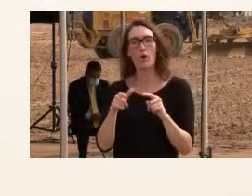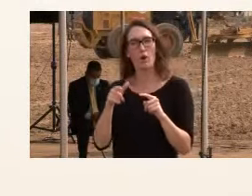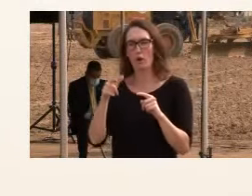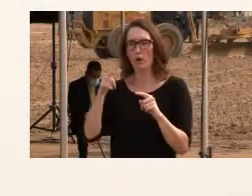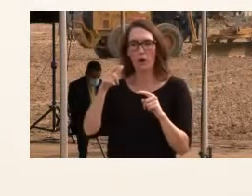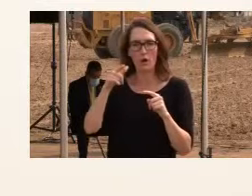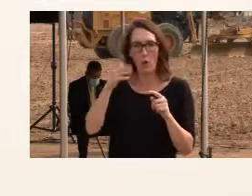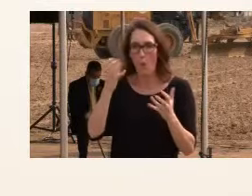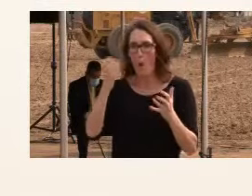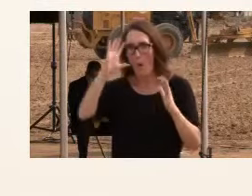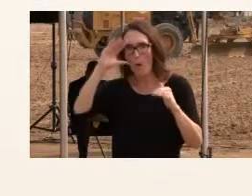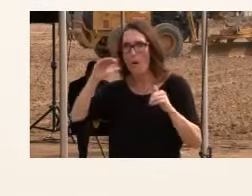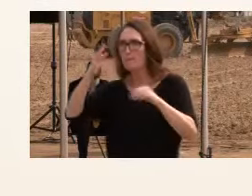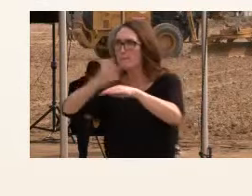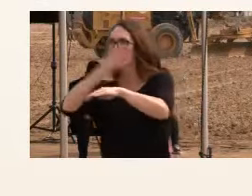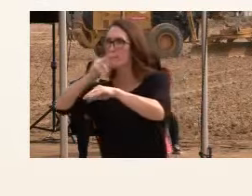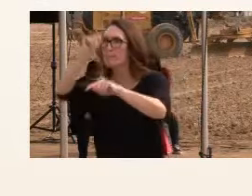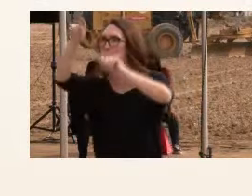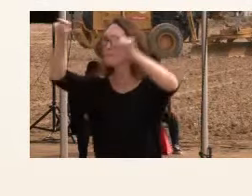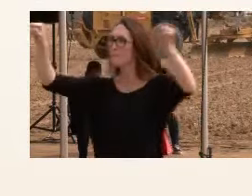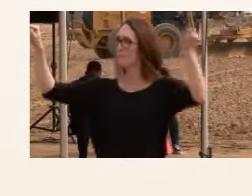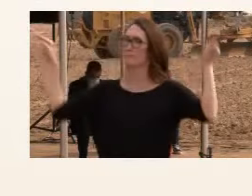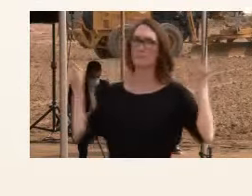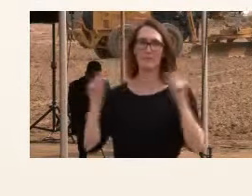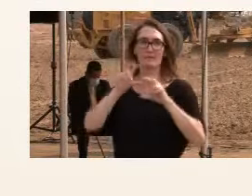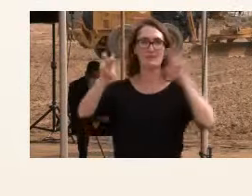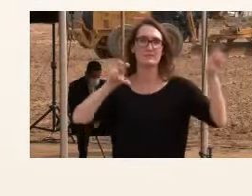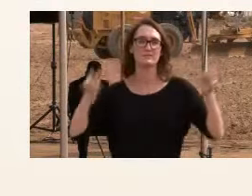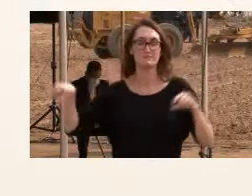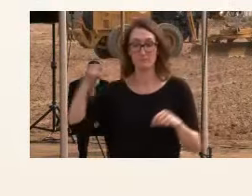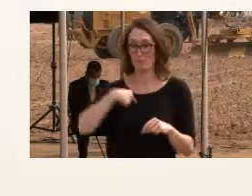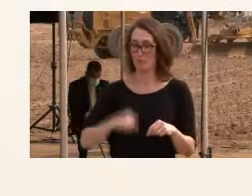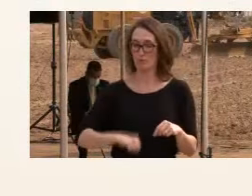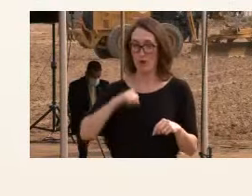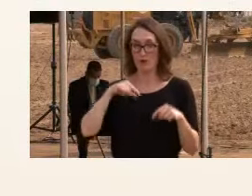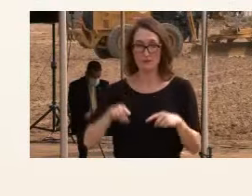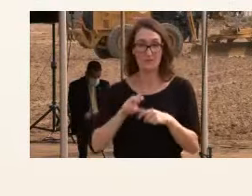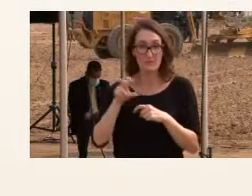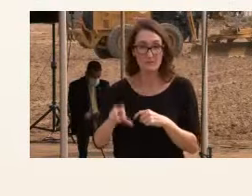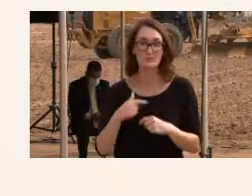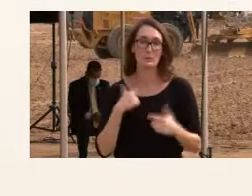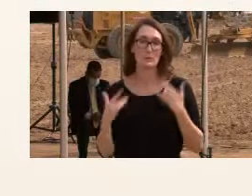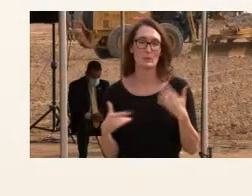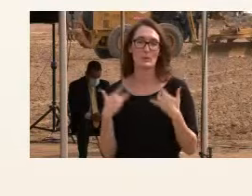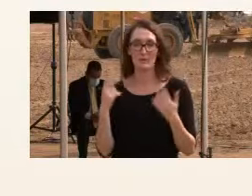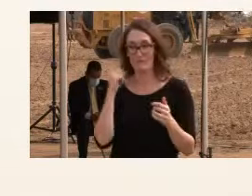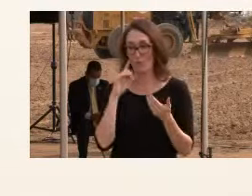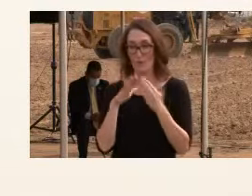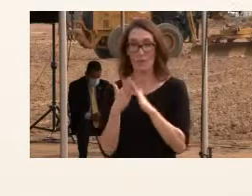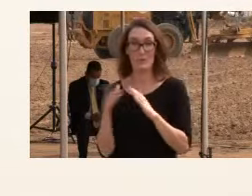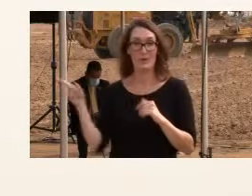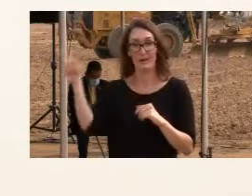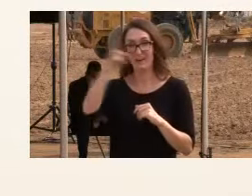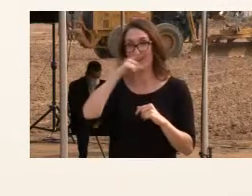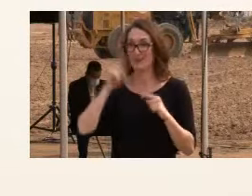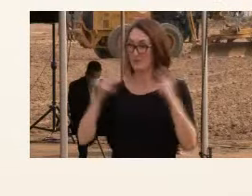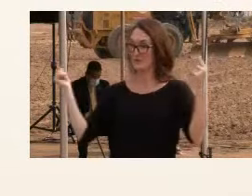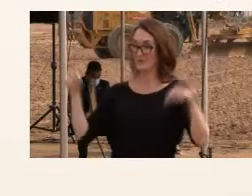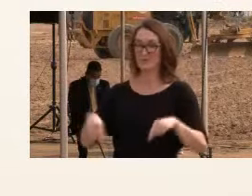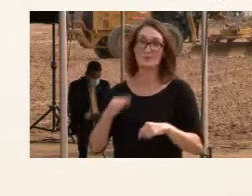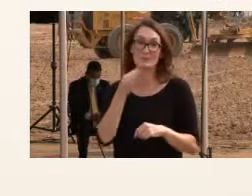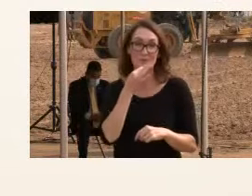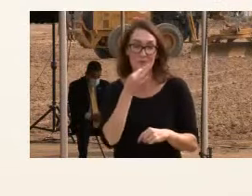catalyze other investments in the region. I'm proud of this investment and excited for the community to access this site in near